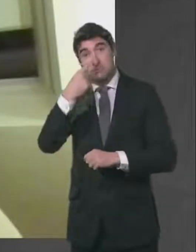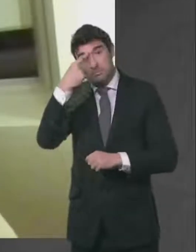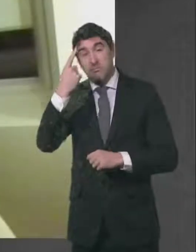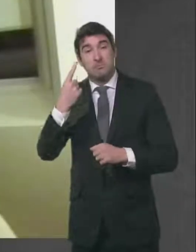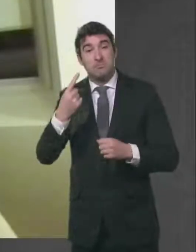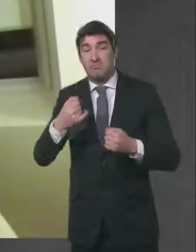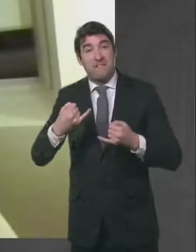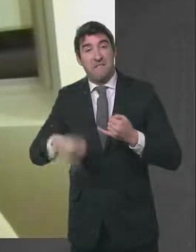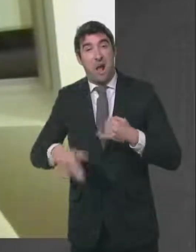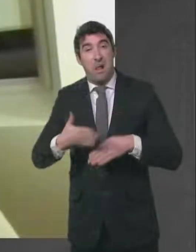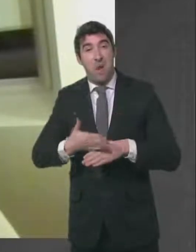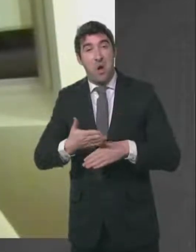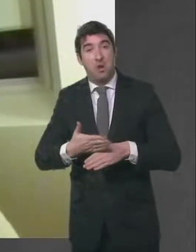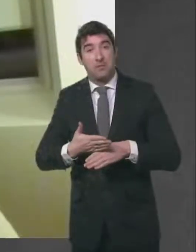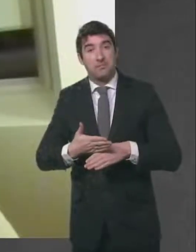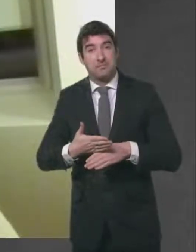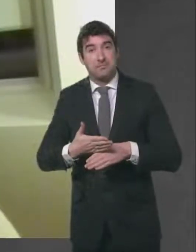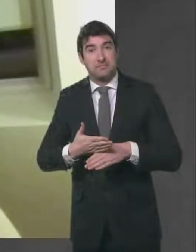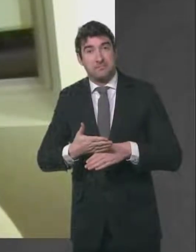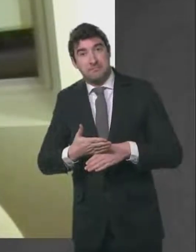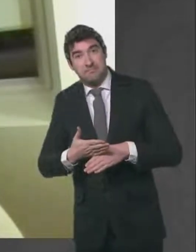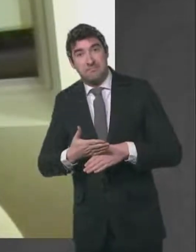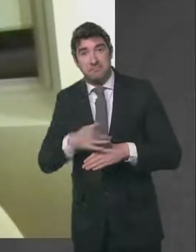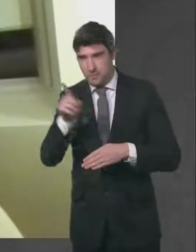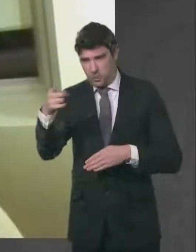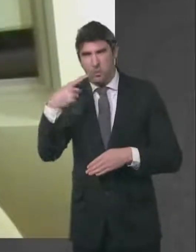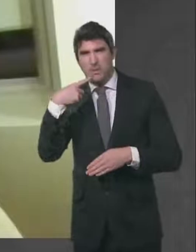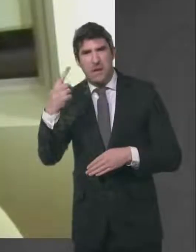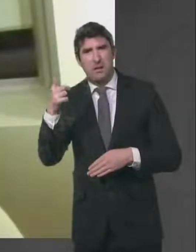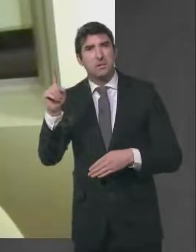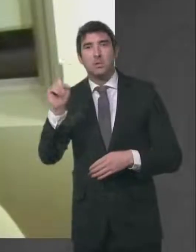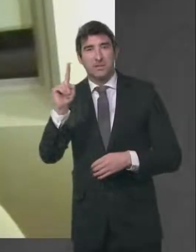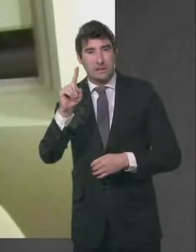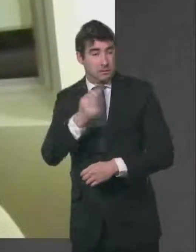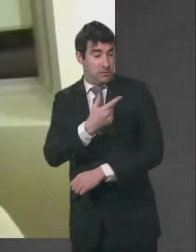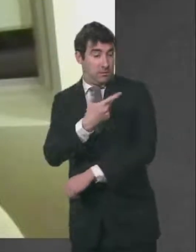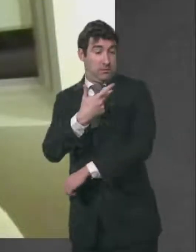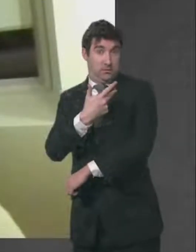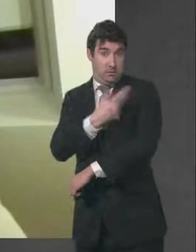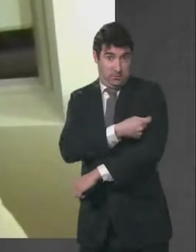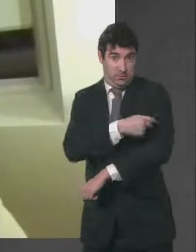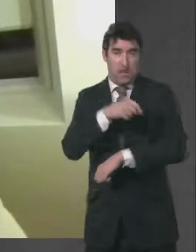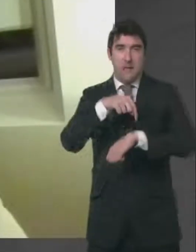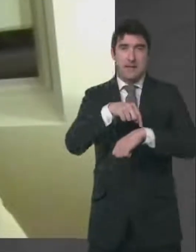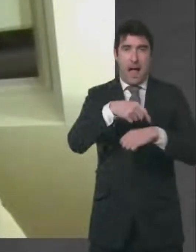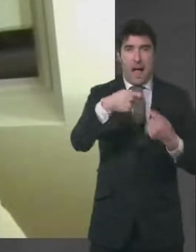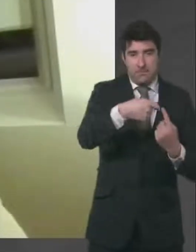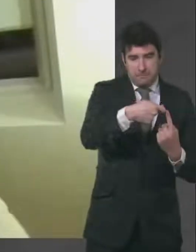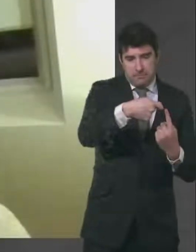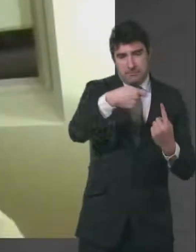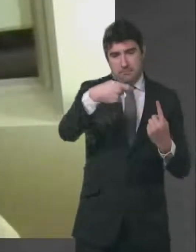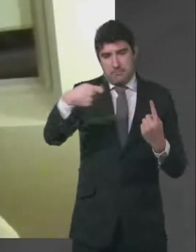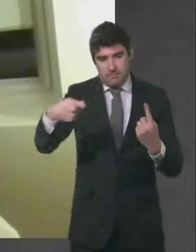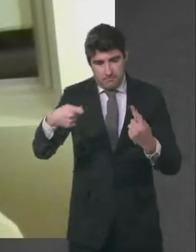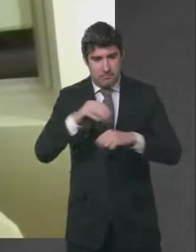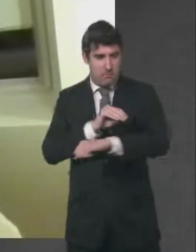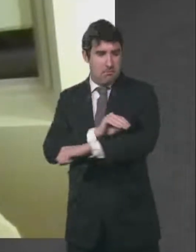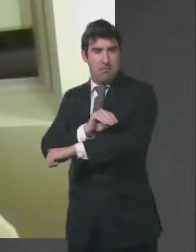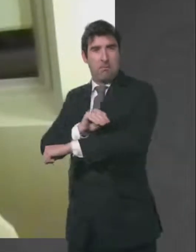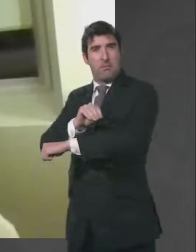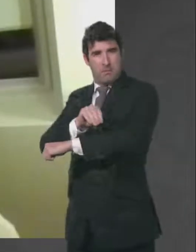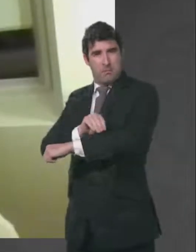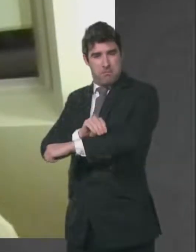between having the jab and developing immunity. Do you expect the efficacy to drop? And given what you said about schools, should we